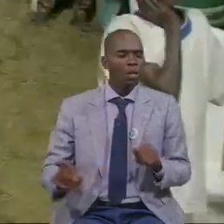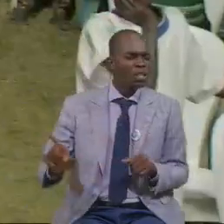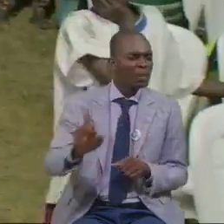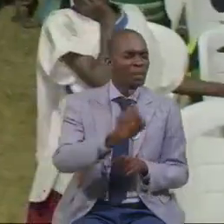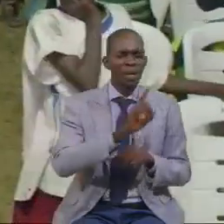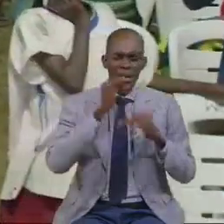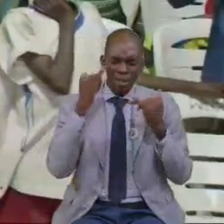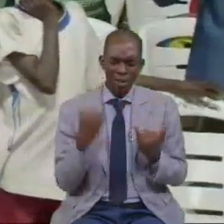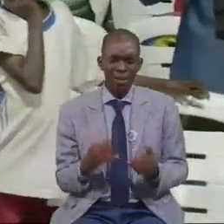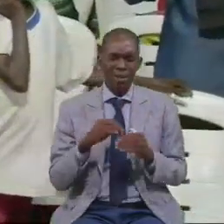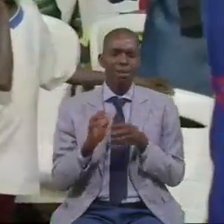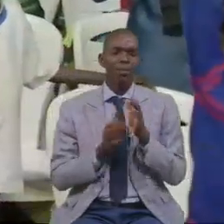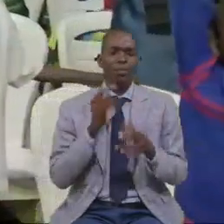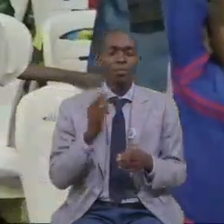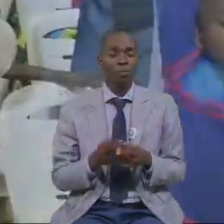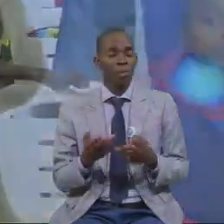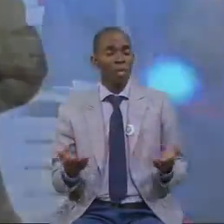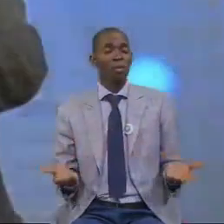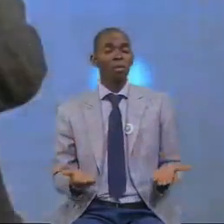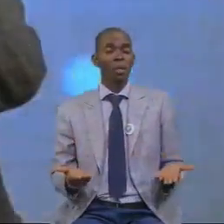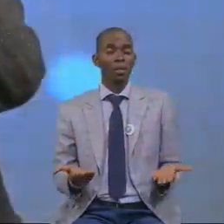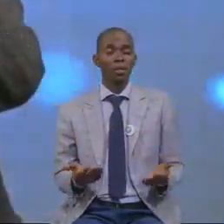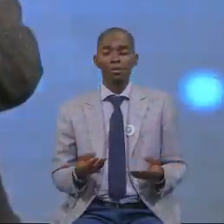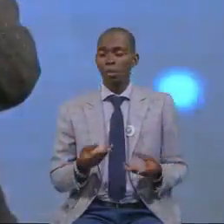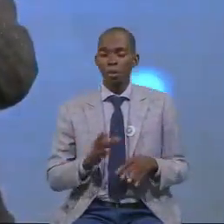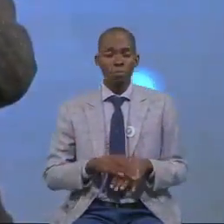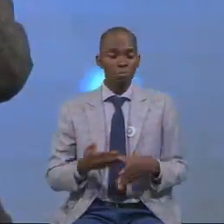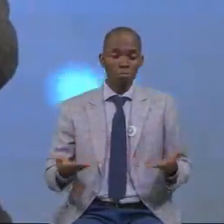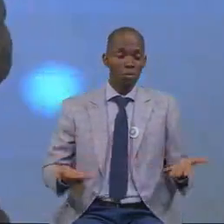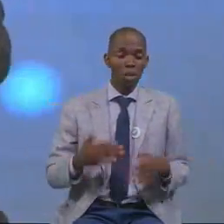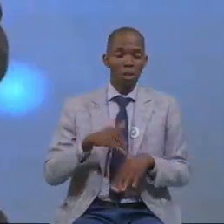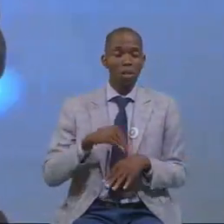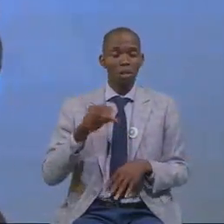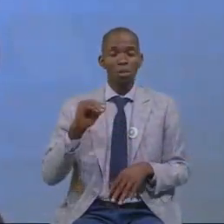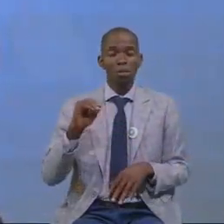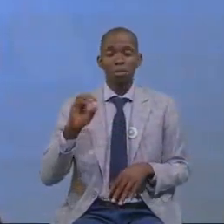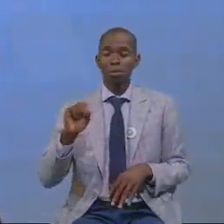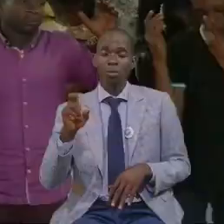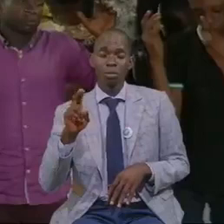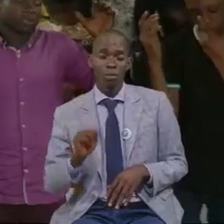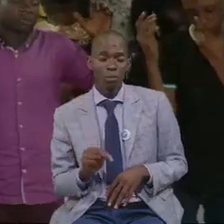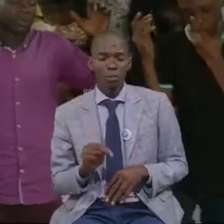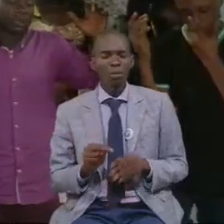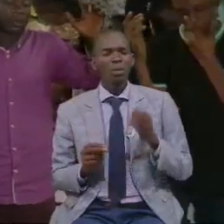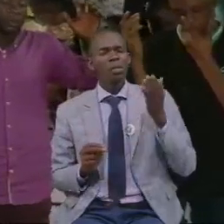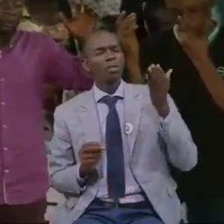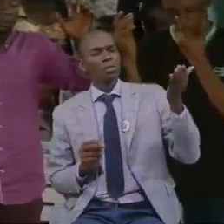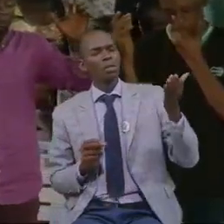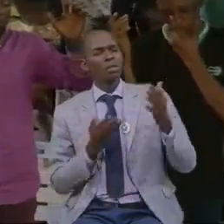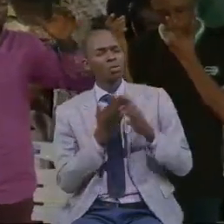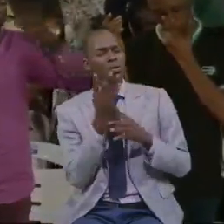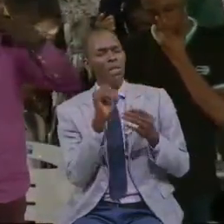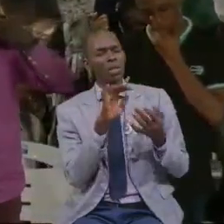now. Here on the grounds, there online,